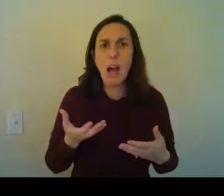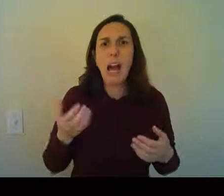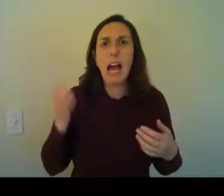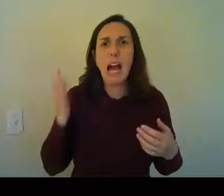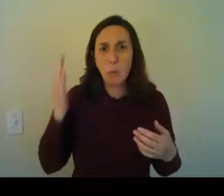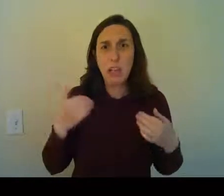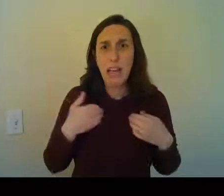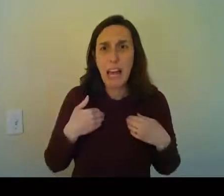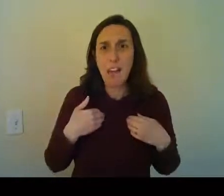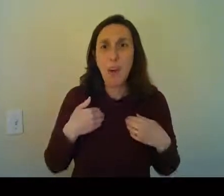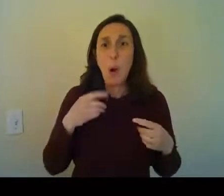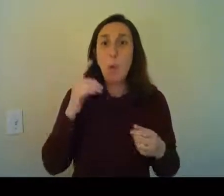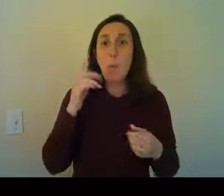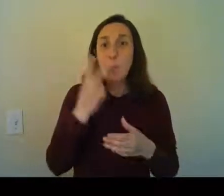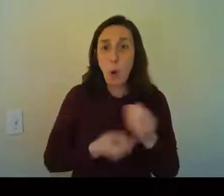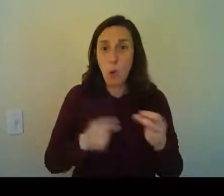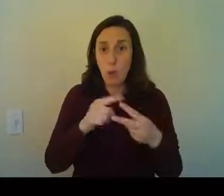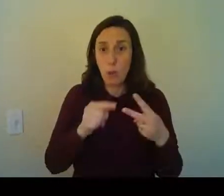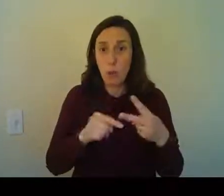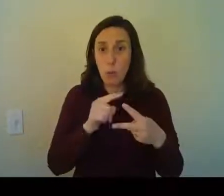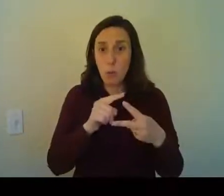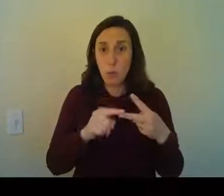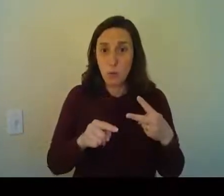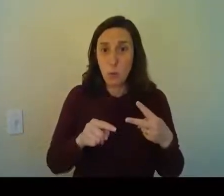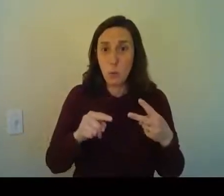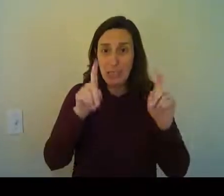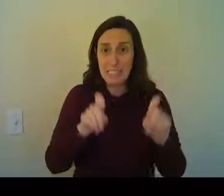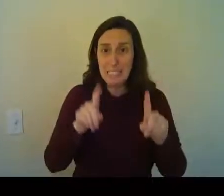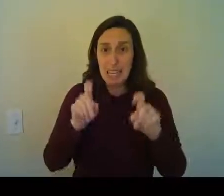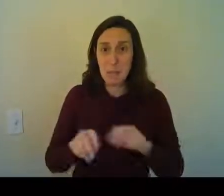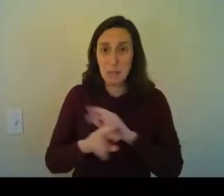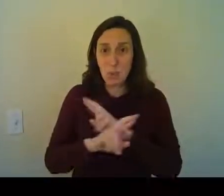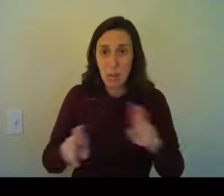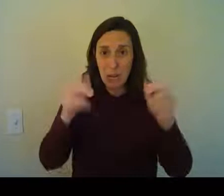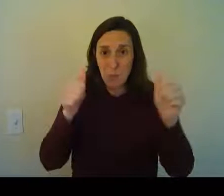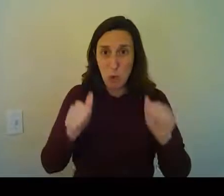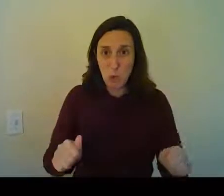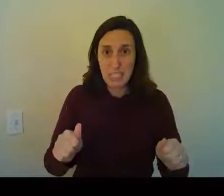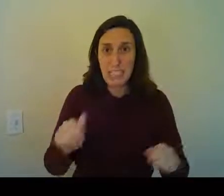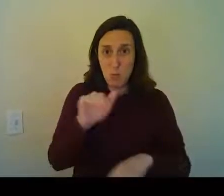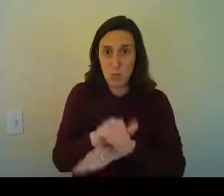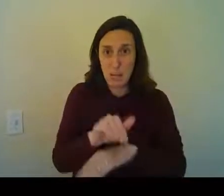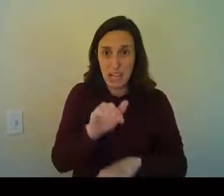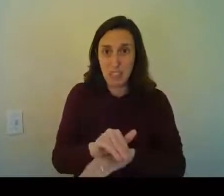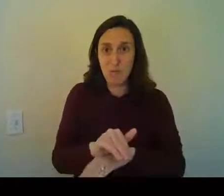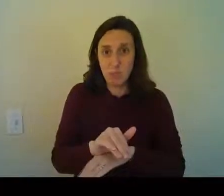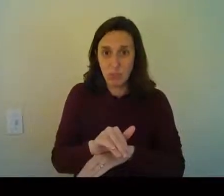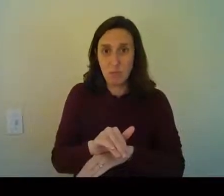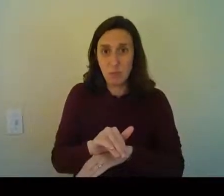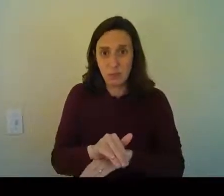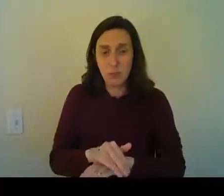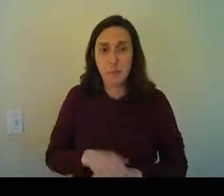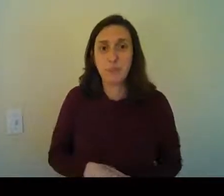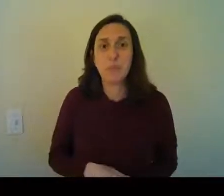up this evening. I'm really doing this for all my classes, getting all the material out to the end of the semester up